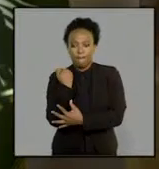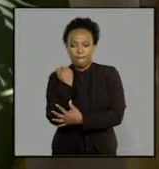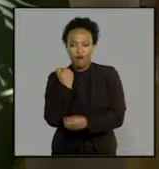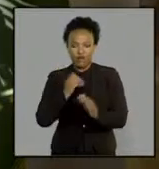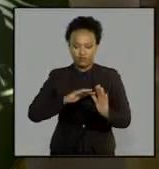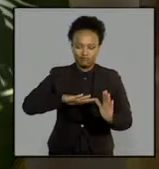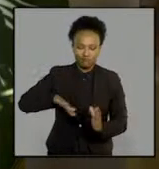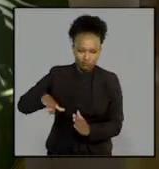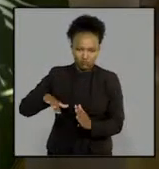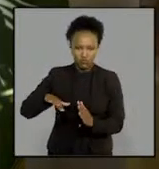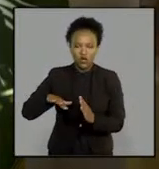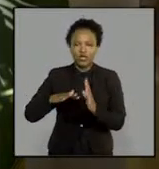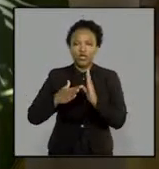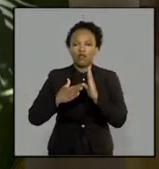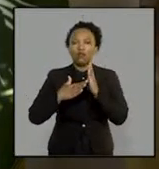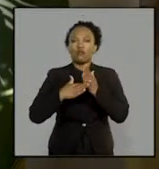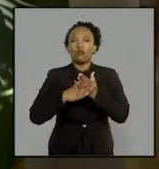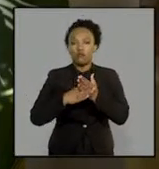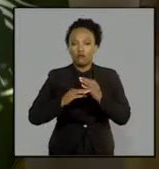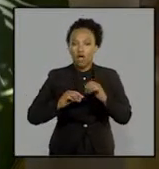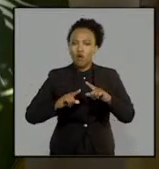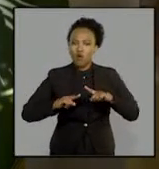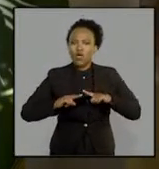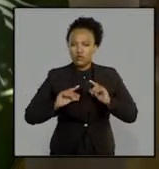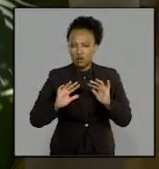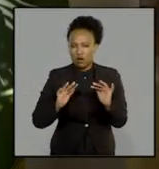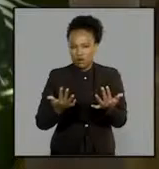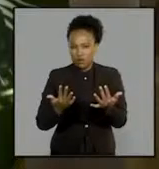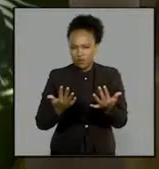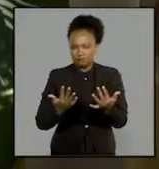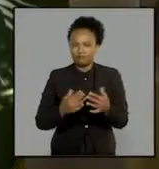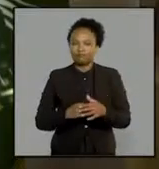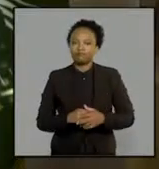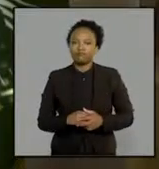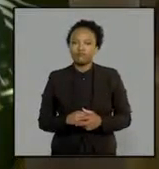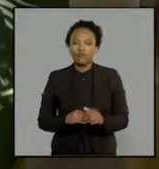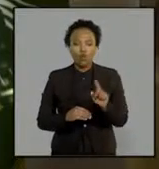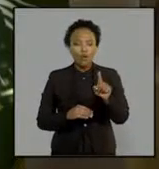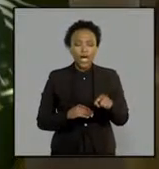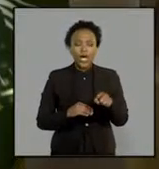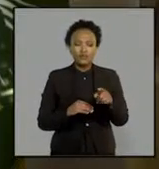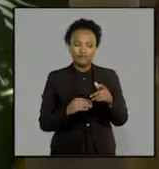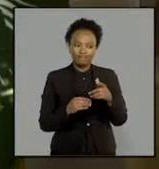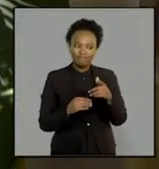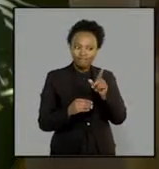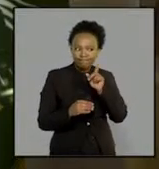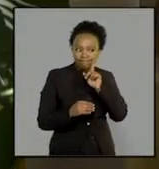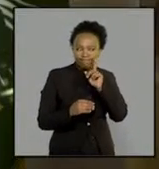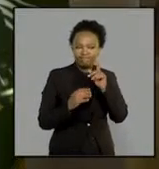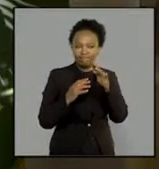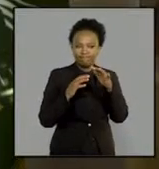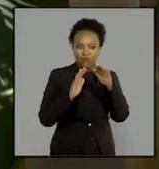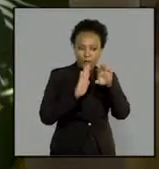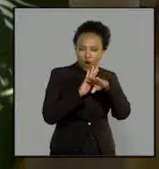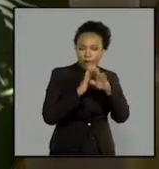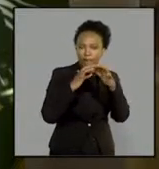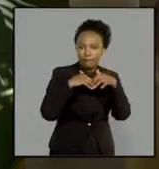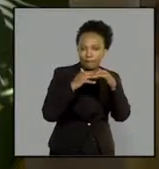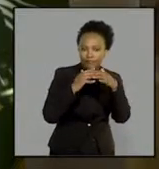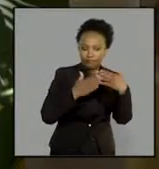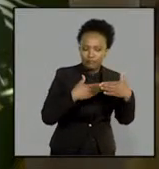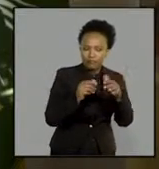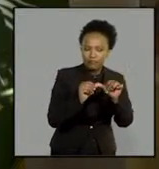and move from poverty to generational wealth. Ultimately, we should establish programs